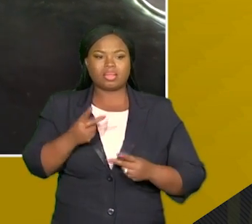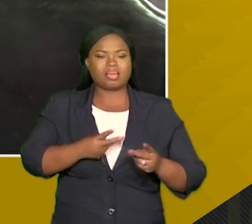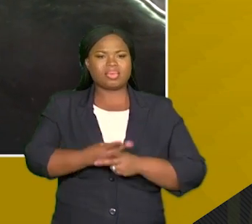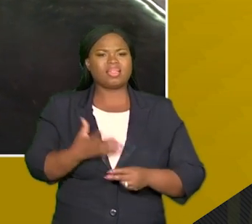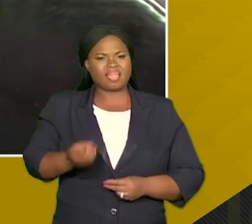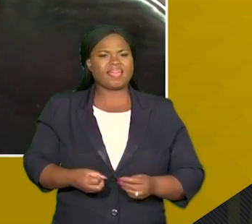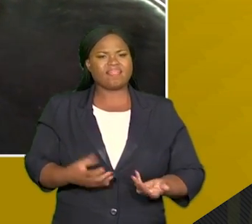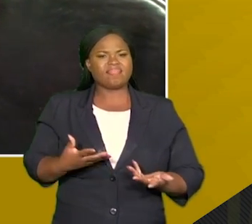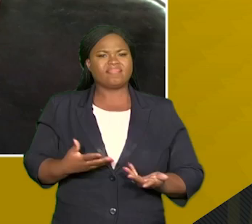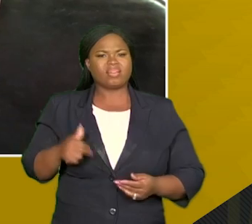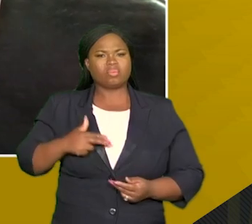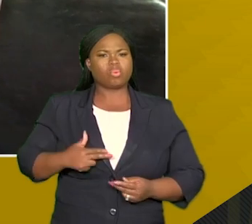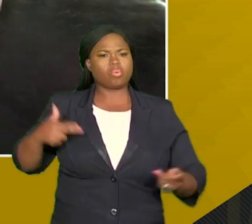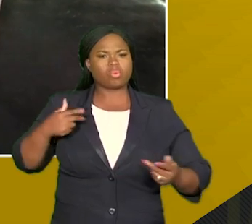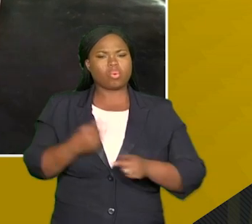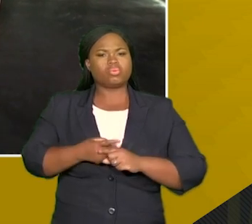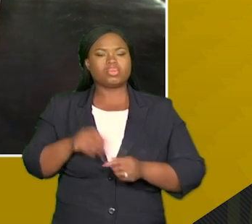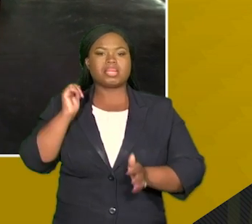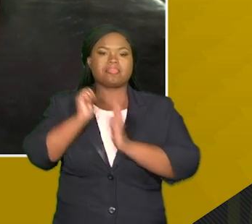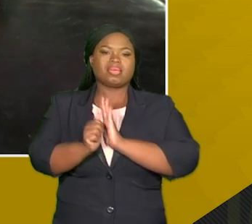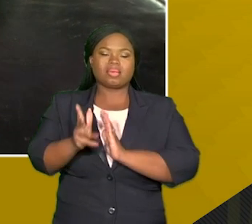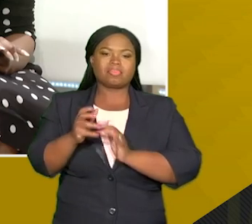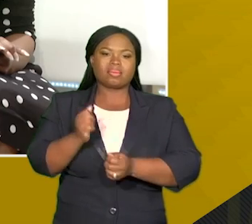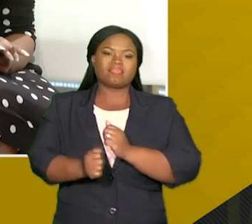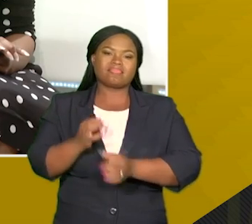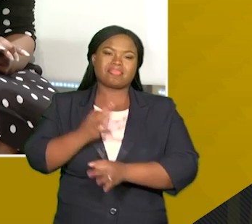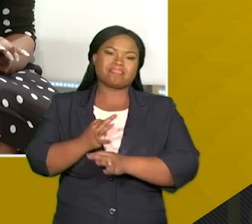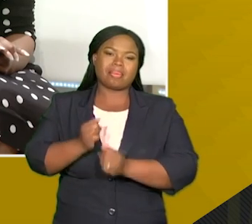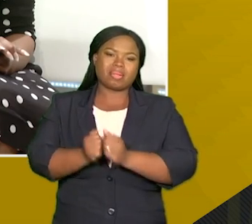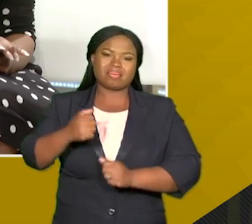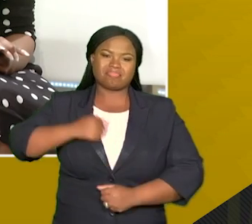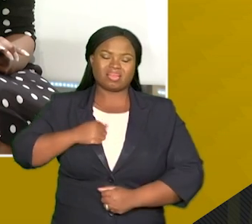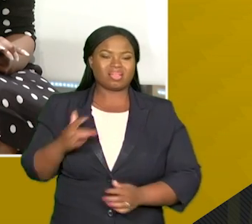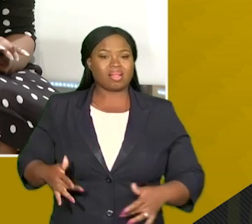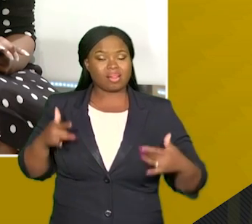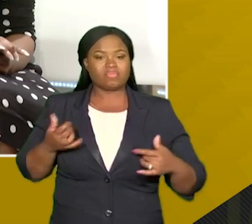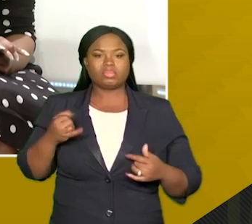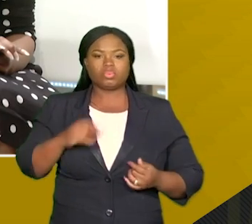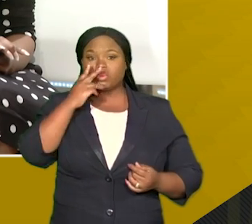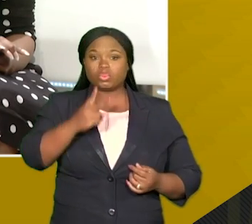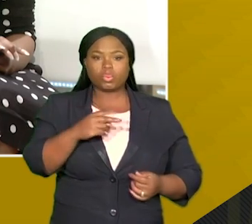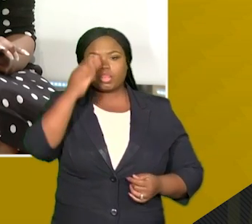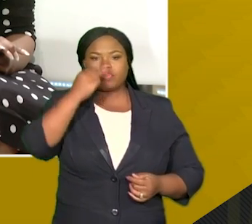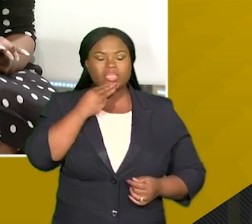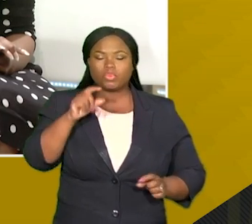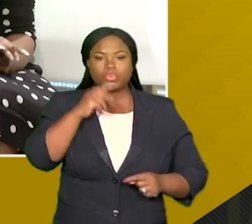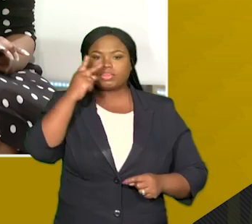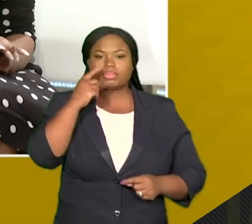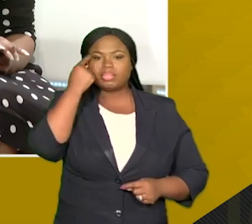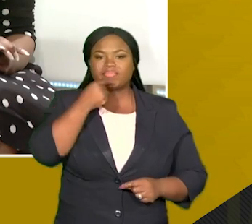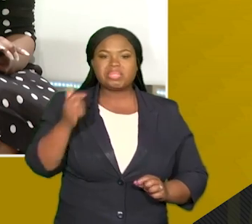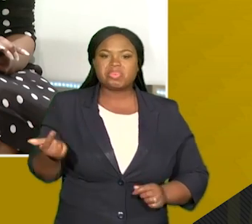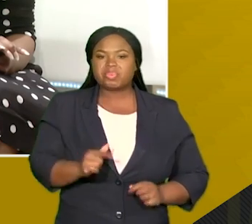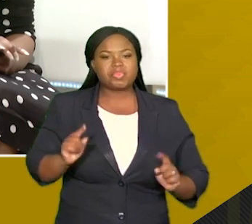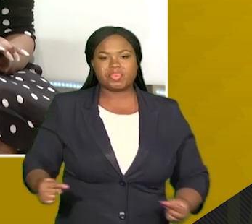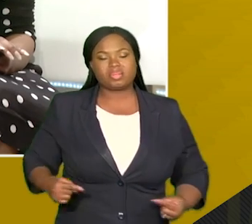him to hang, and they murdered him alive. They butchered him alive. And we saw pictures. We couldn't even recognize his face. And